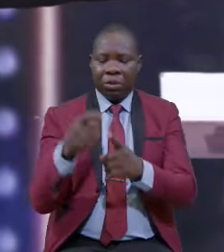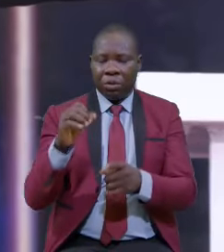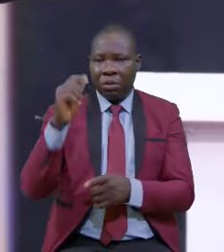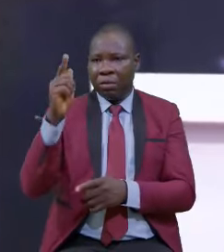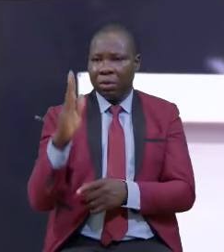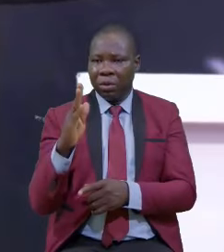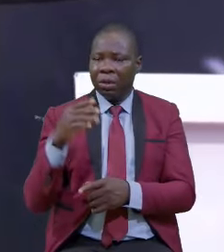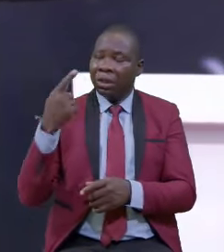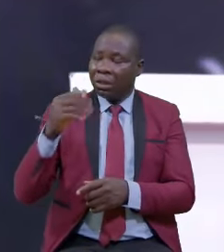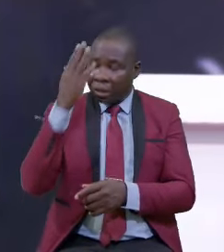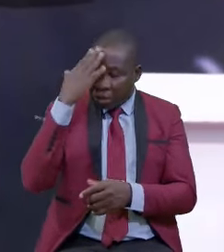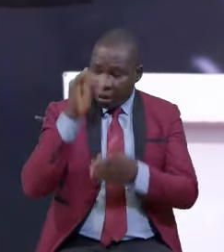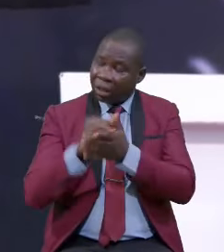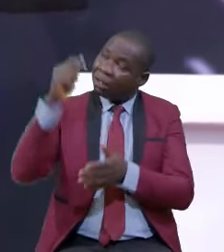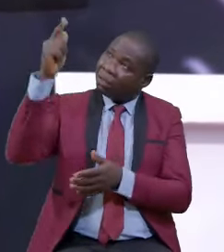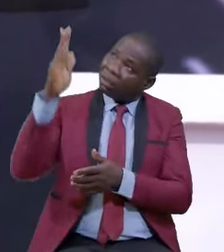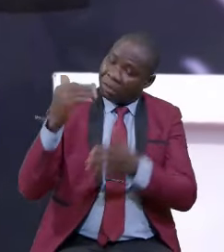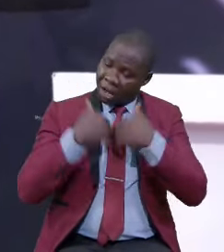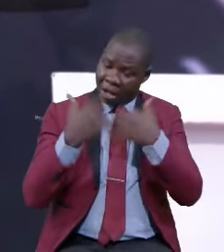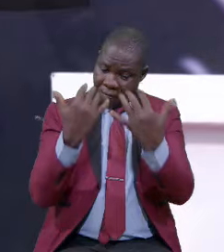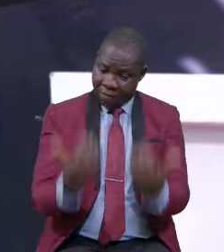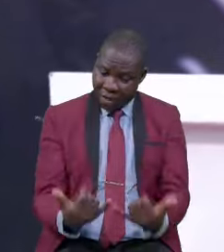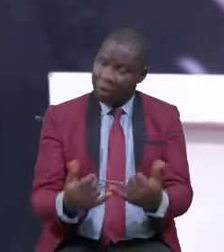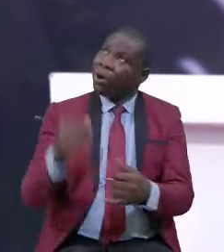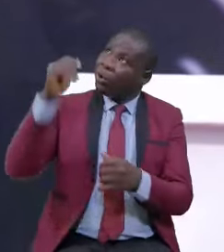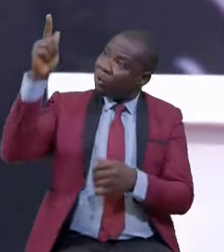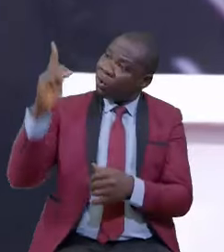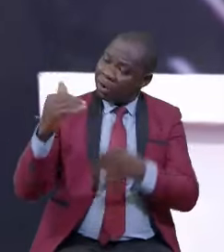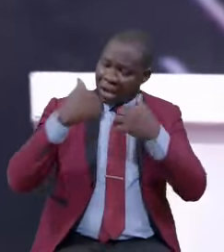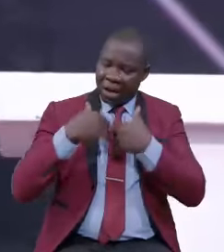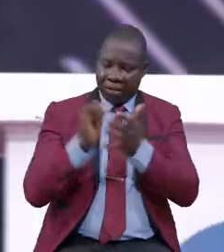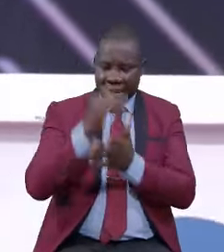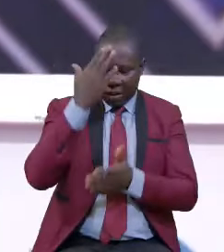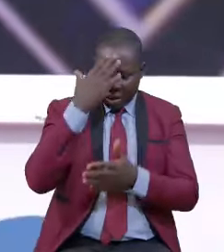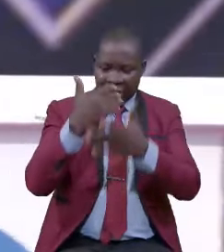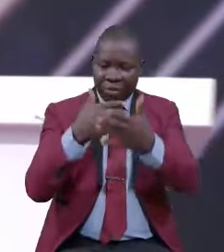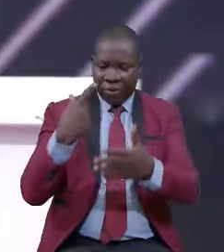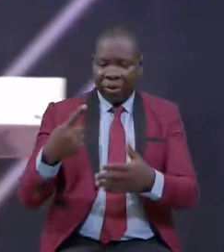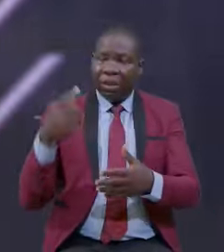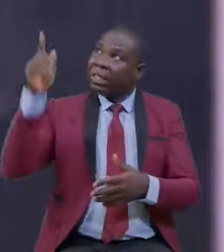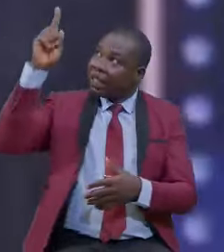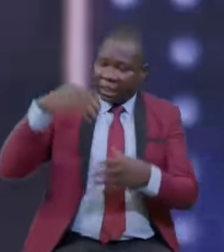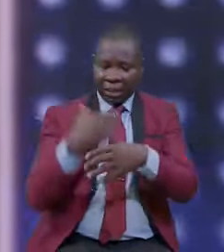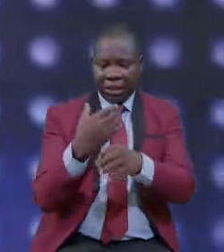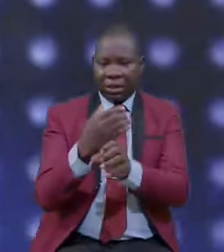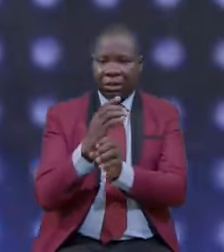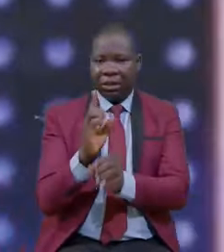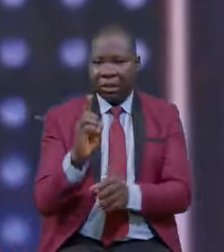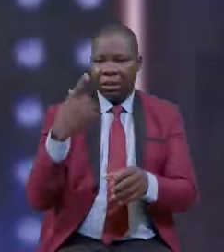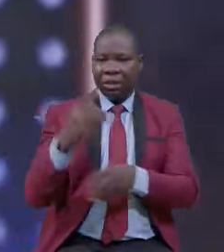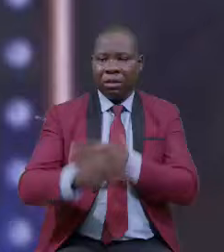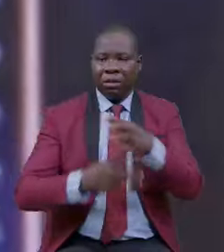that knowledge before the creation of the world. And the word he gave in